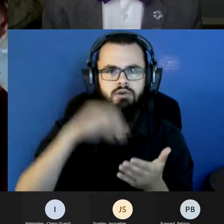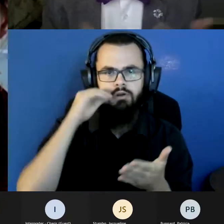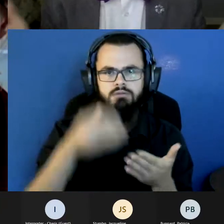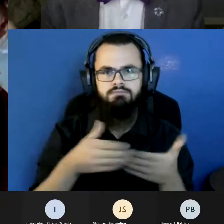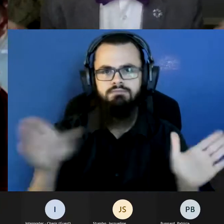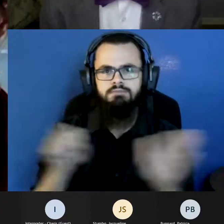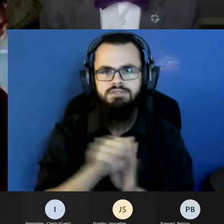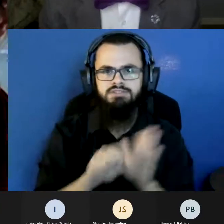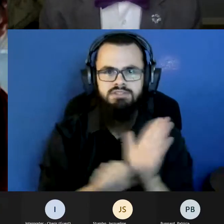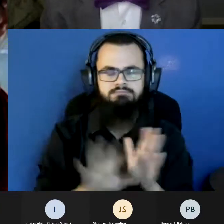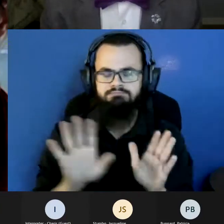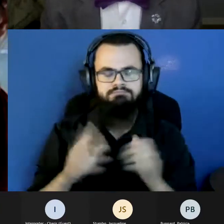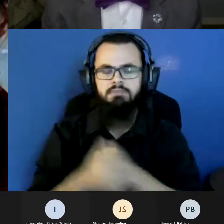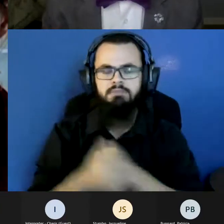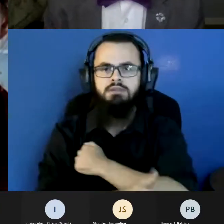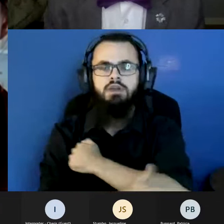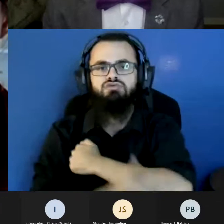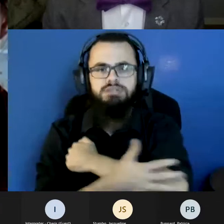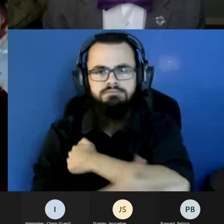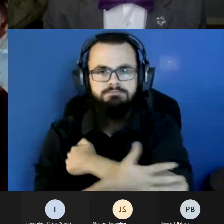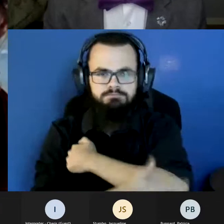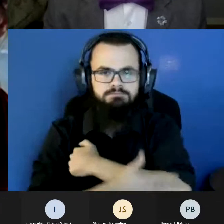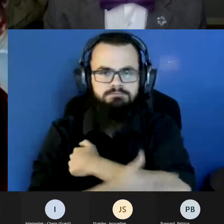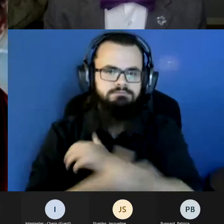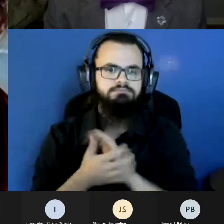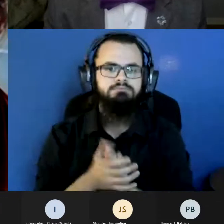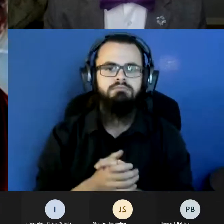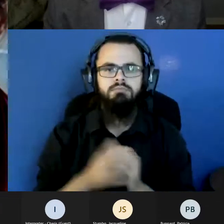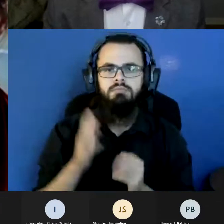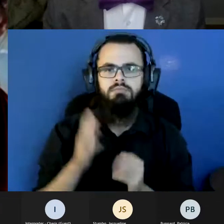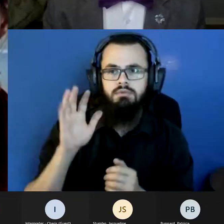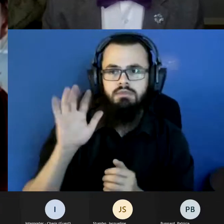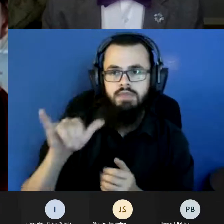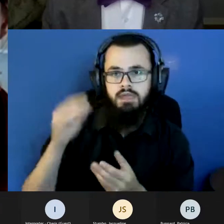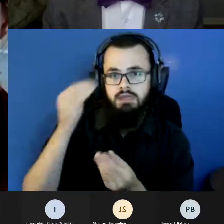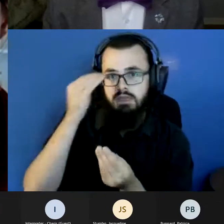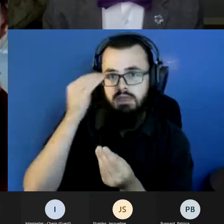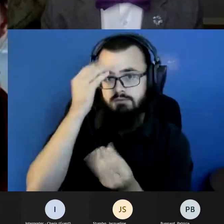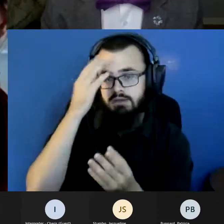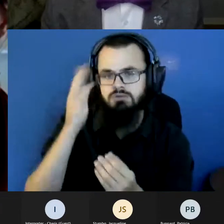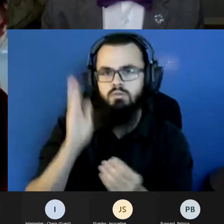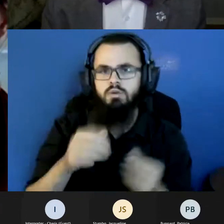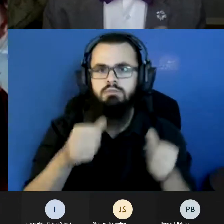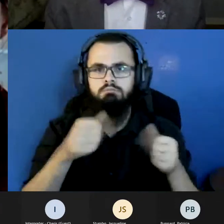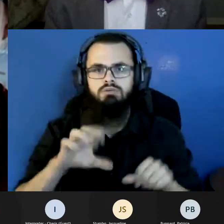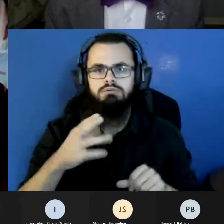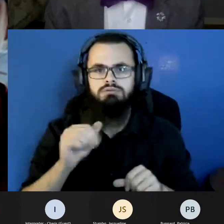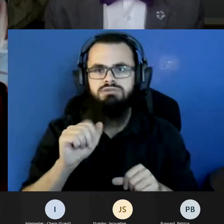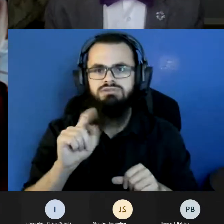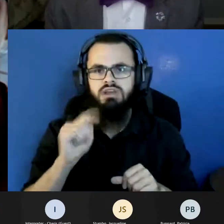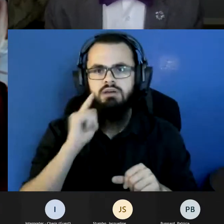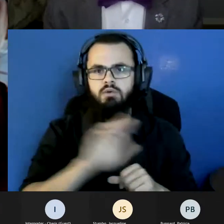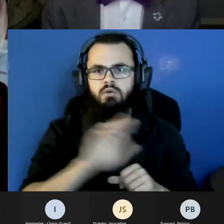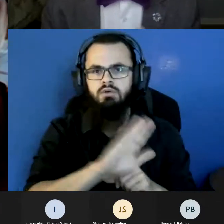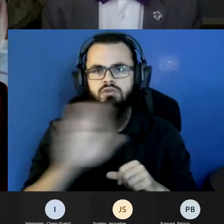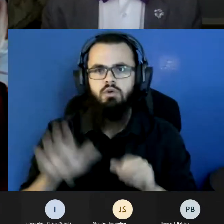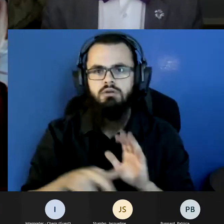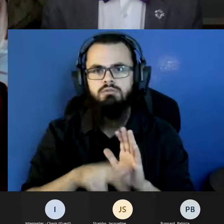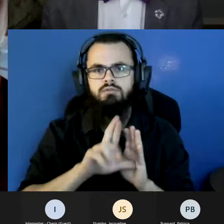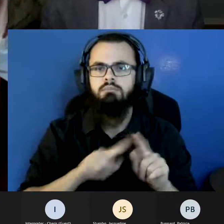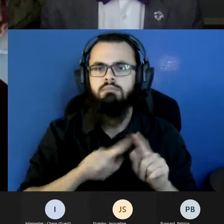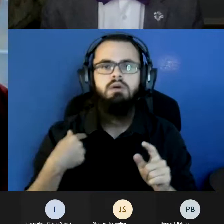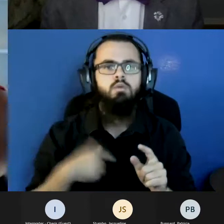or excuse me, across the country. And so we'll get that information in the chat so that you can review it, but that has been